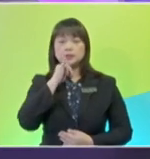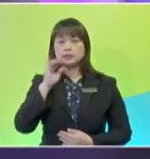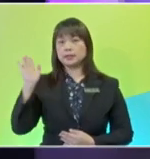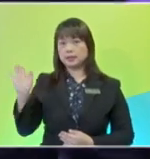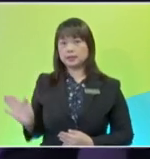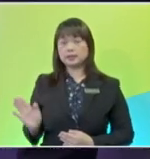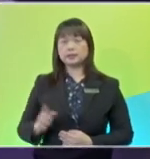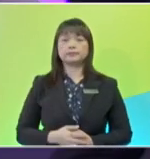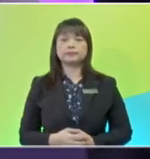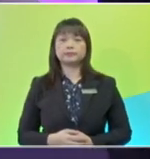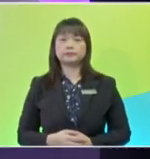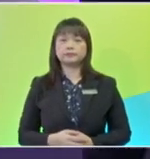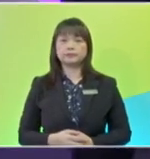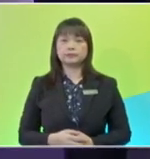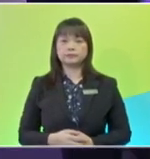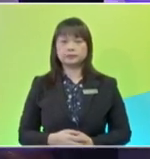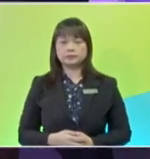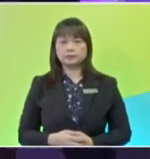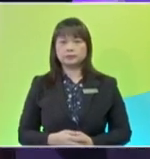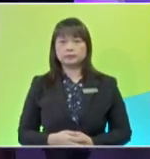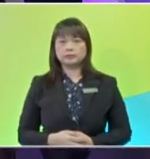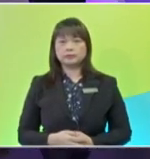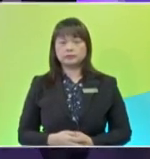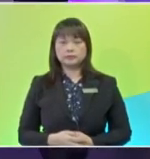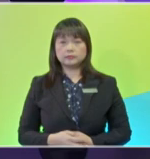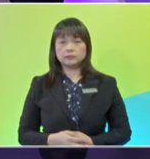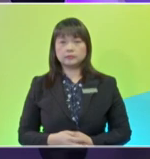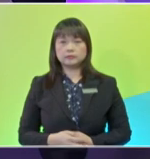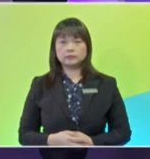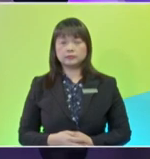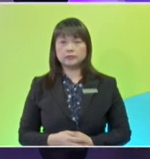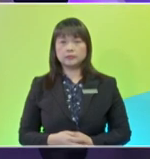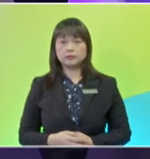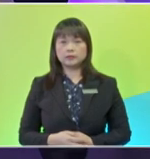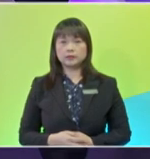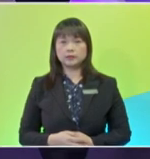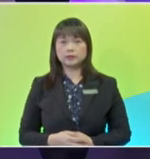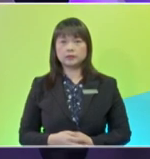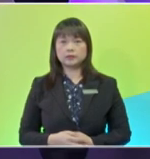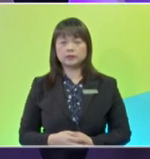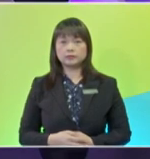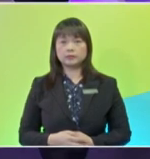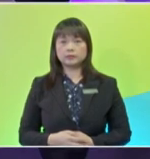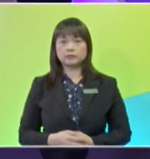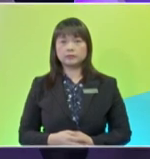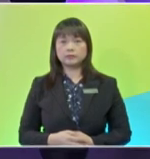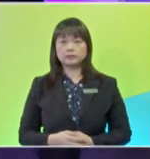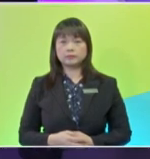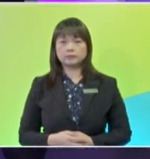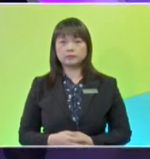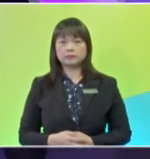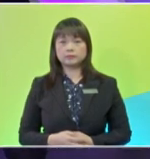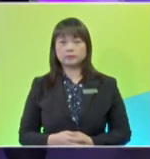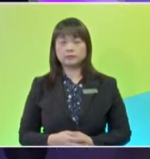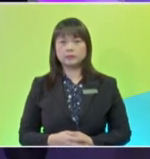Earth. Earth. Yes. Okay. In a circle. Okay. So next. Correct, right? Yes. Rotation and revolution, what I said. Yes, correct.